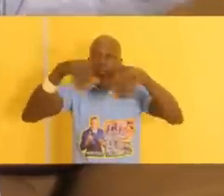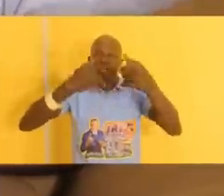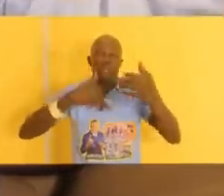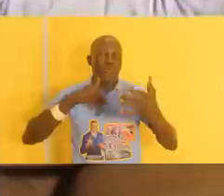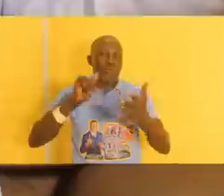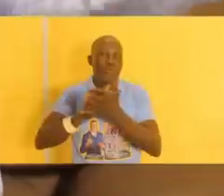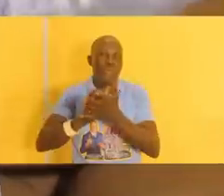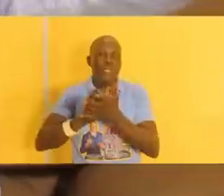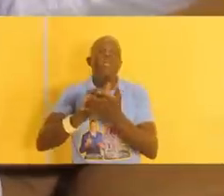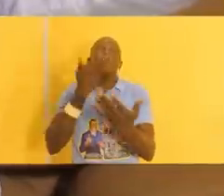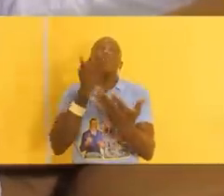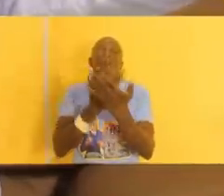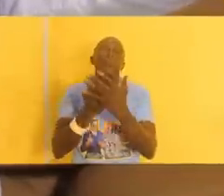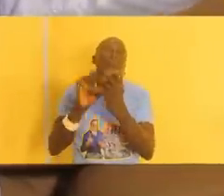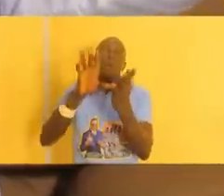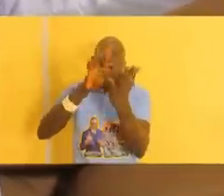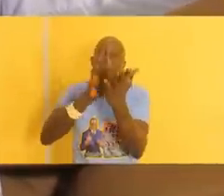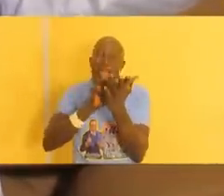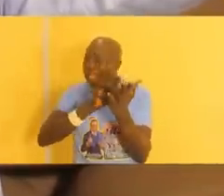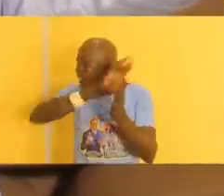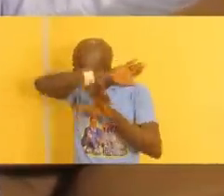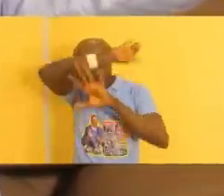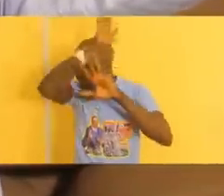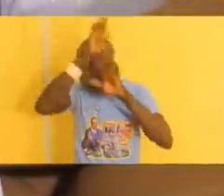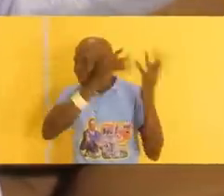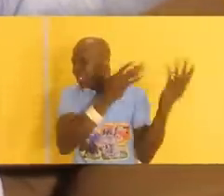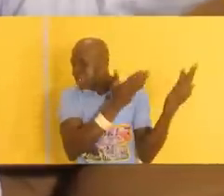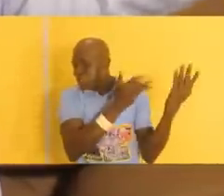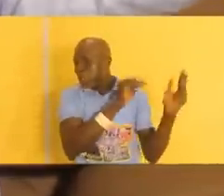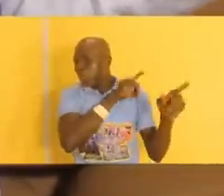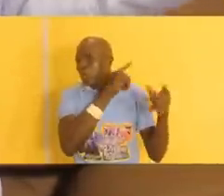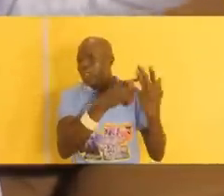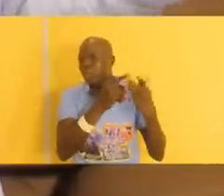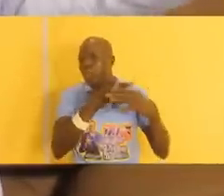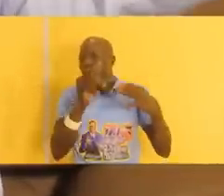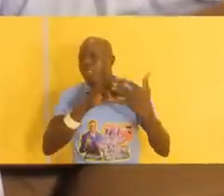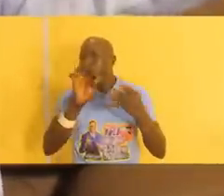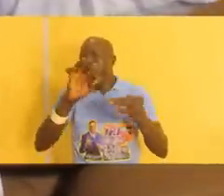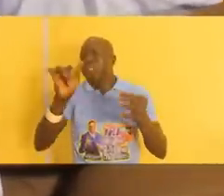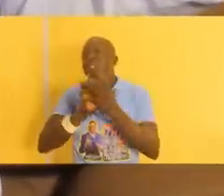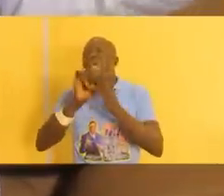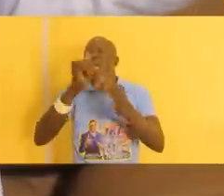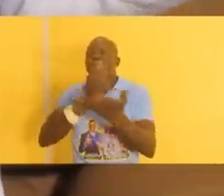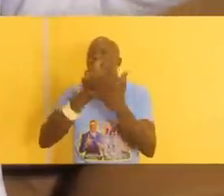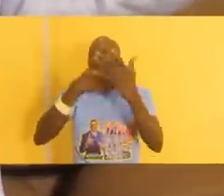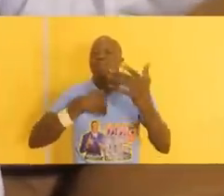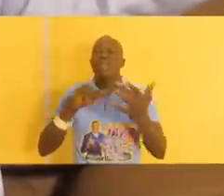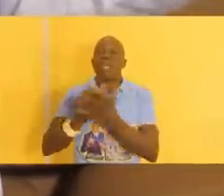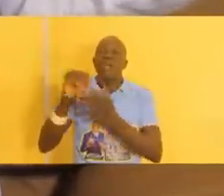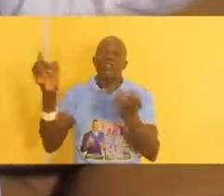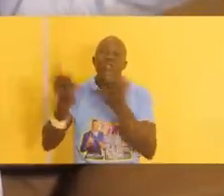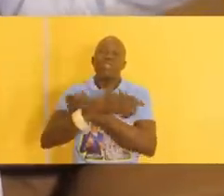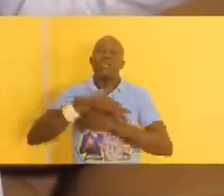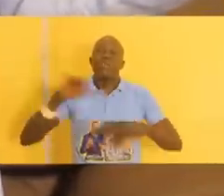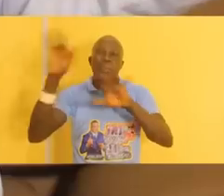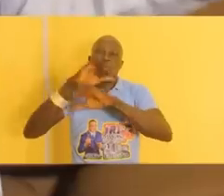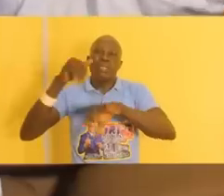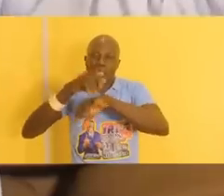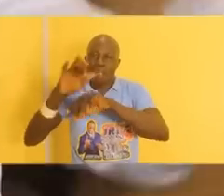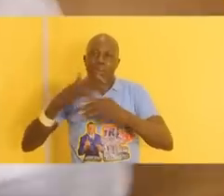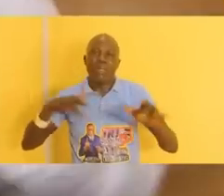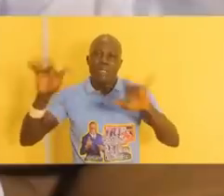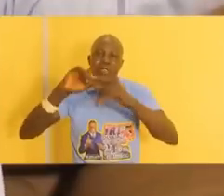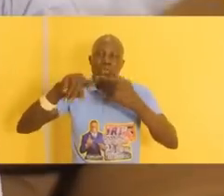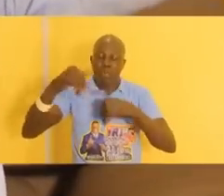ni alert give me oronu now give me unexpected alert and meme ma help me lowo lo ni ojo anu ma no saye